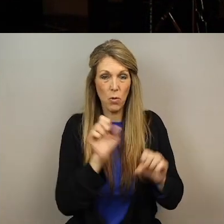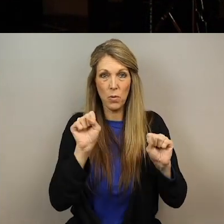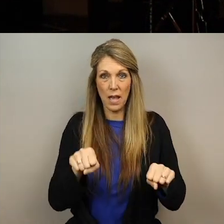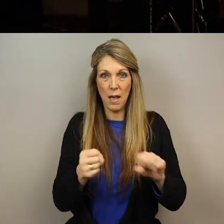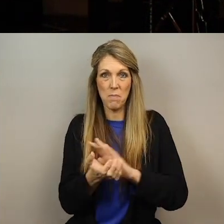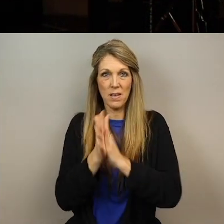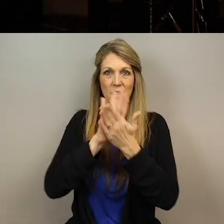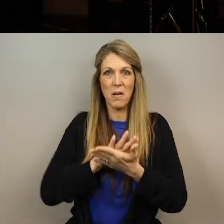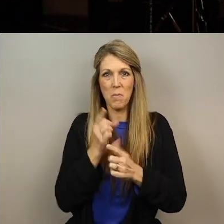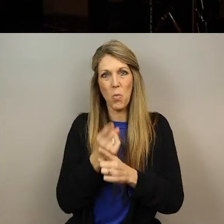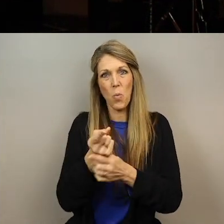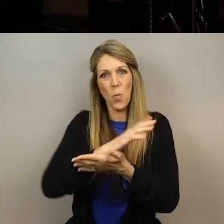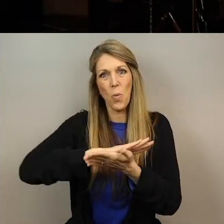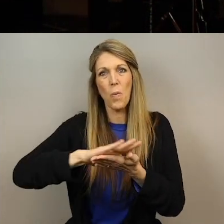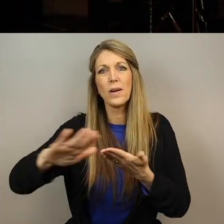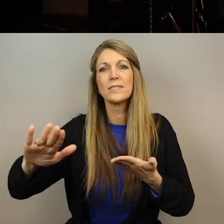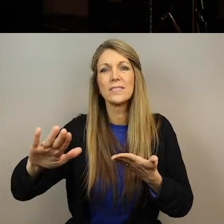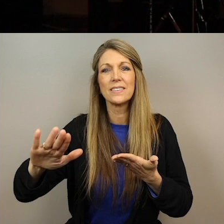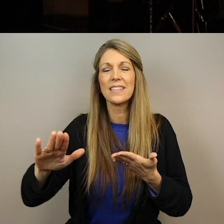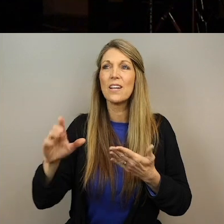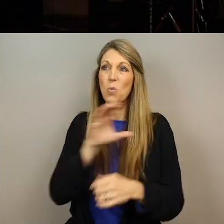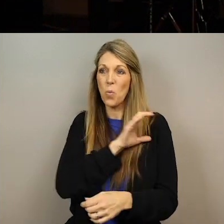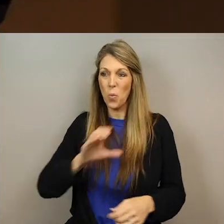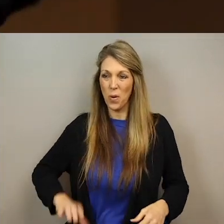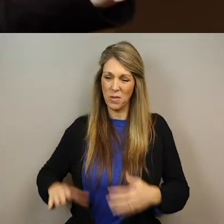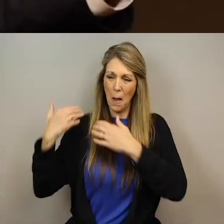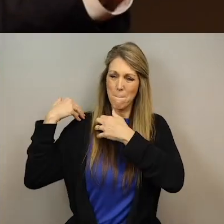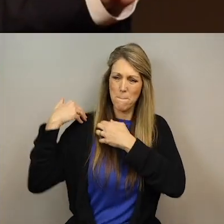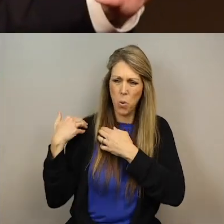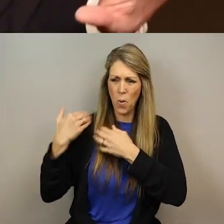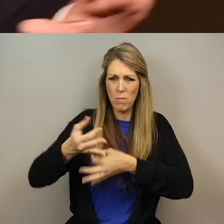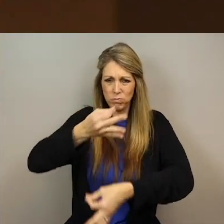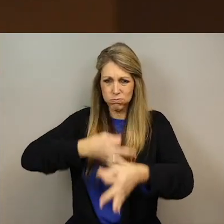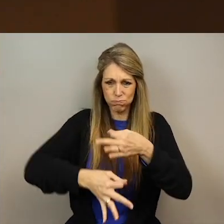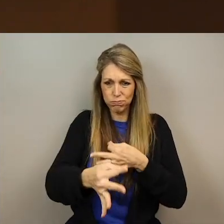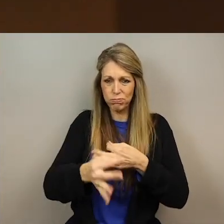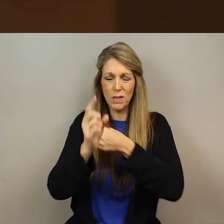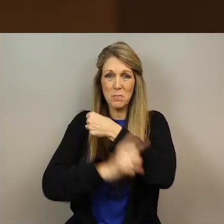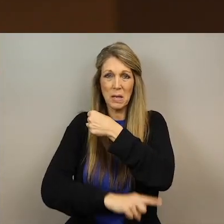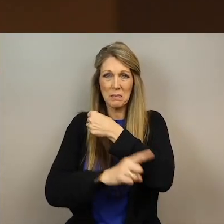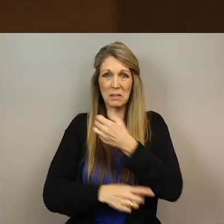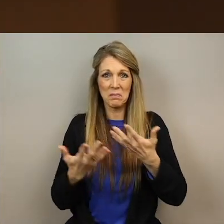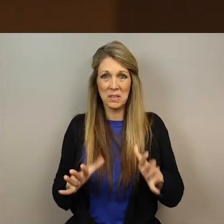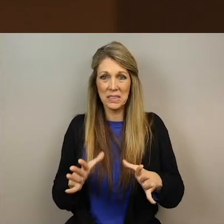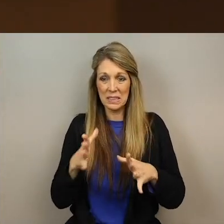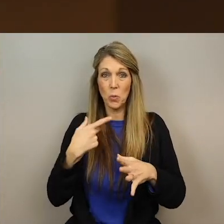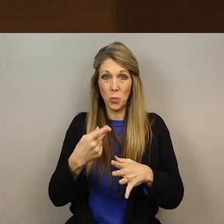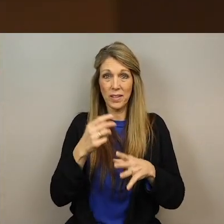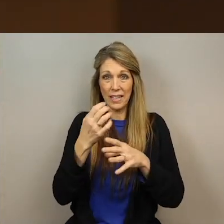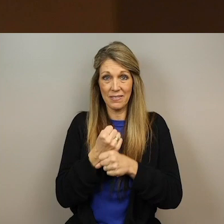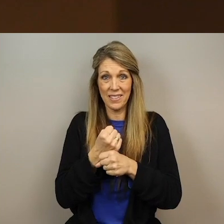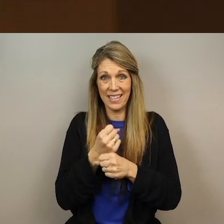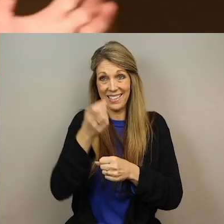the righteousness of God. So Christ became sin for us. He paid the penalty for us so that we could receive